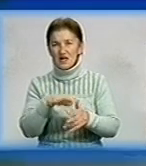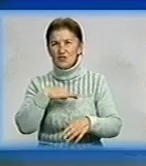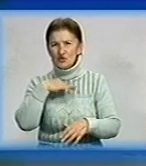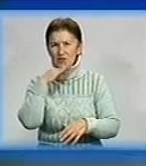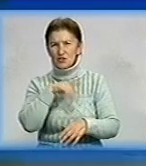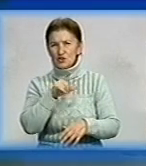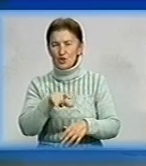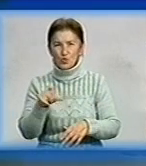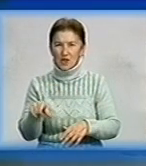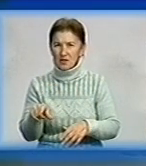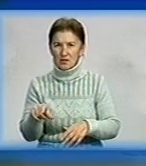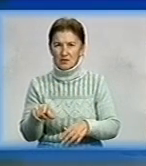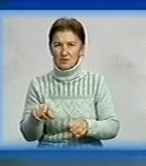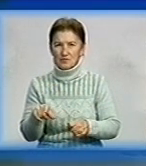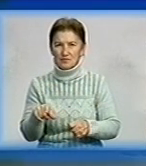it's linked to